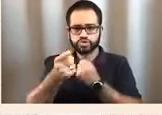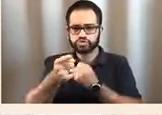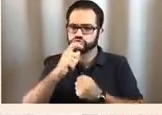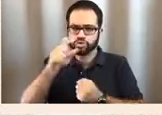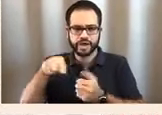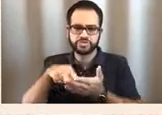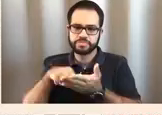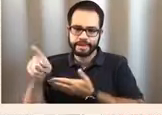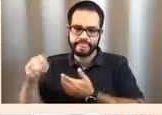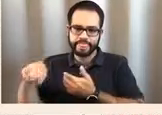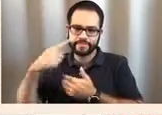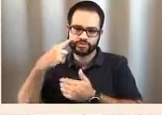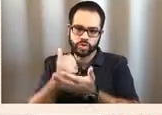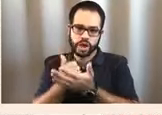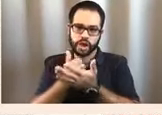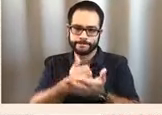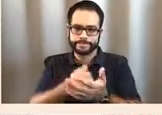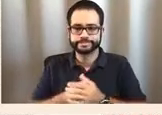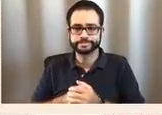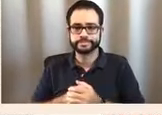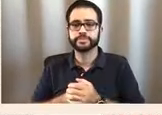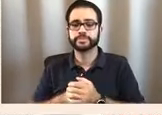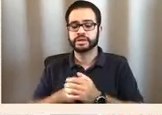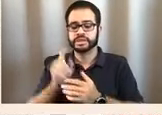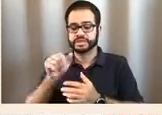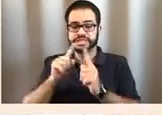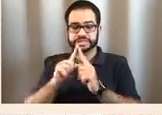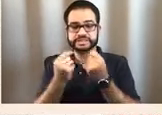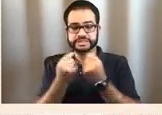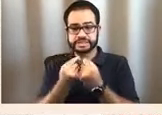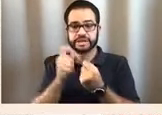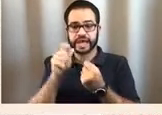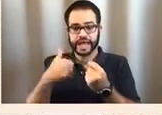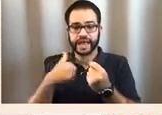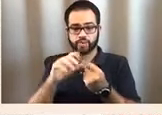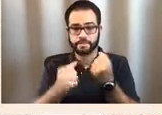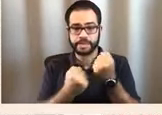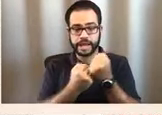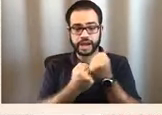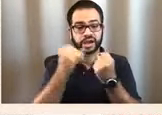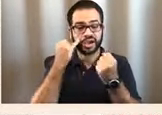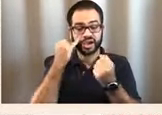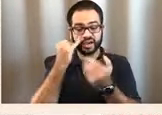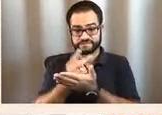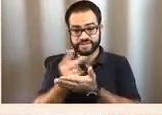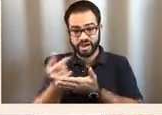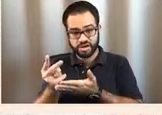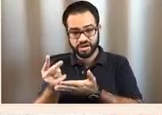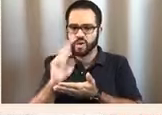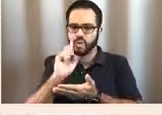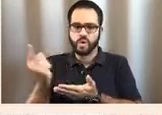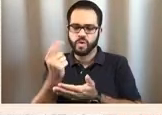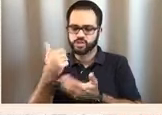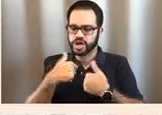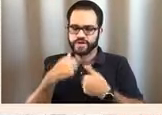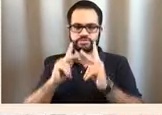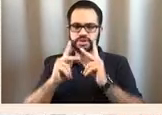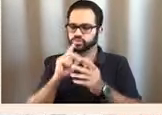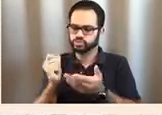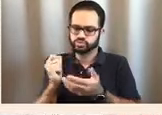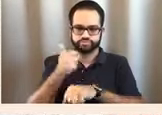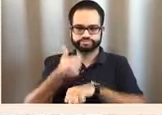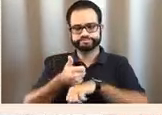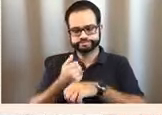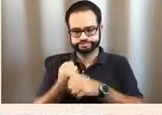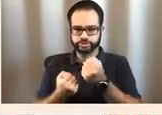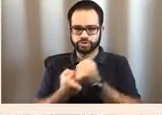Teammates have your back, so if you fall, you'll always have people to help you back onto your feet. Quote from Will